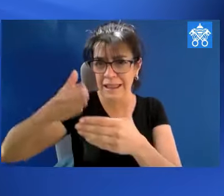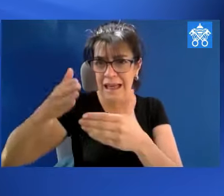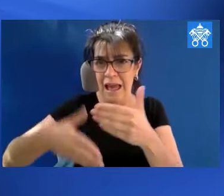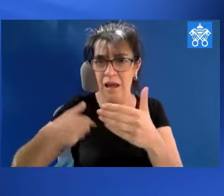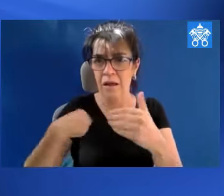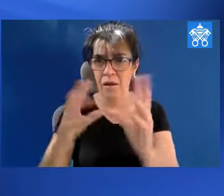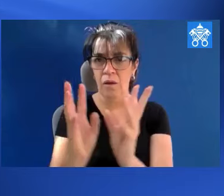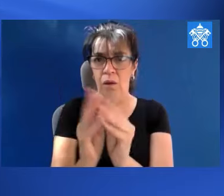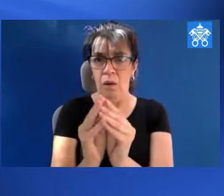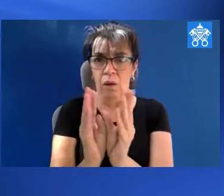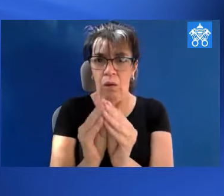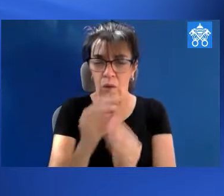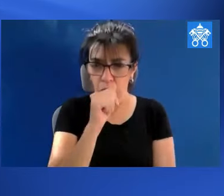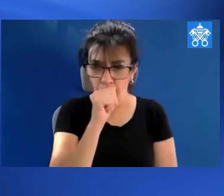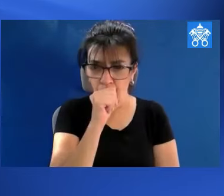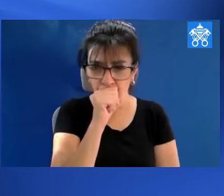audience.